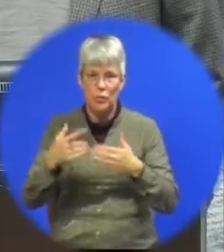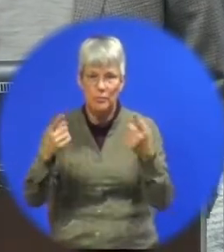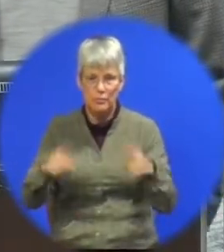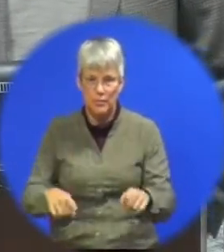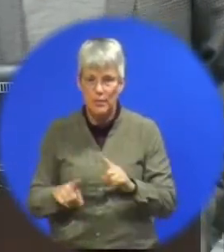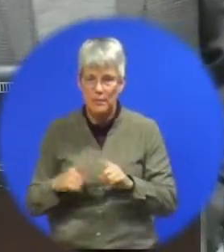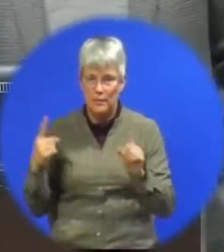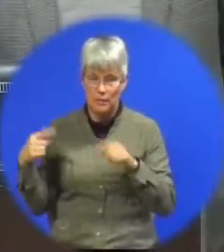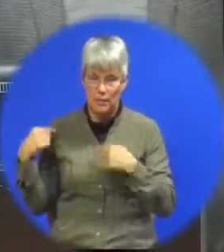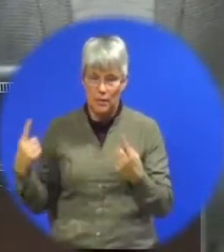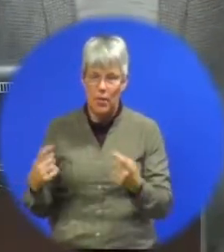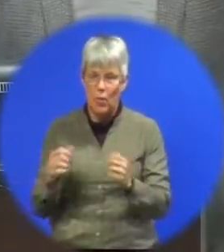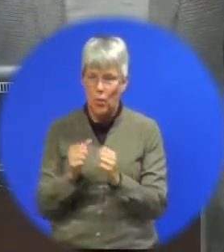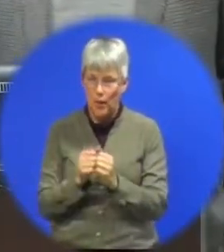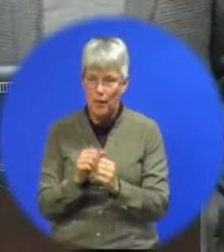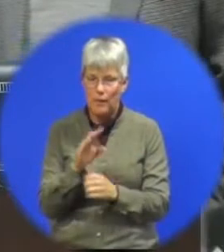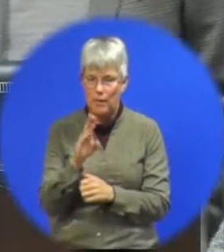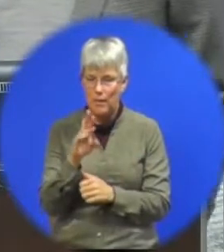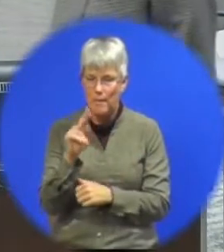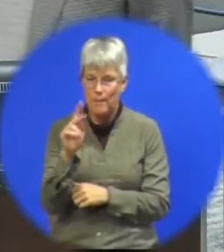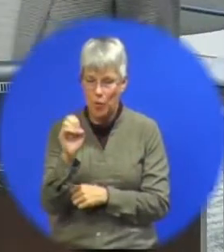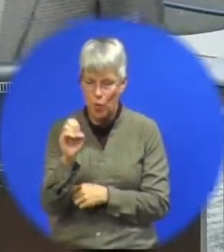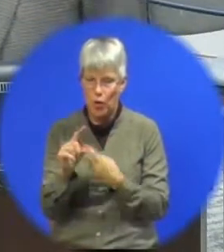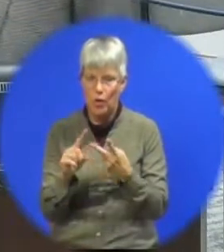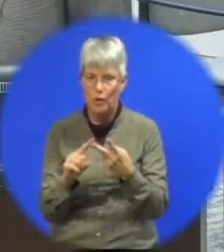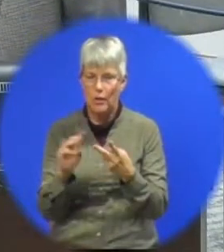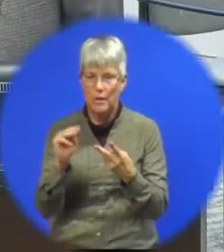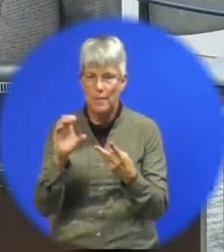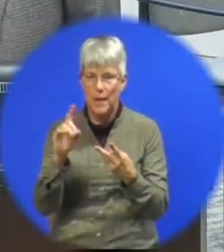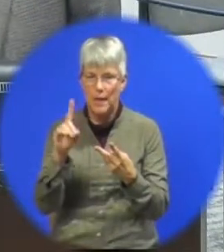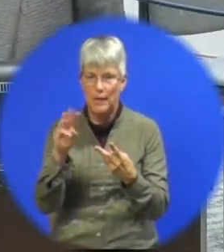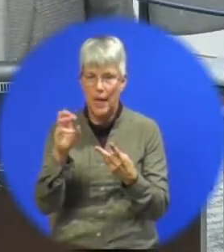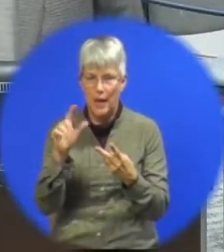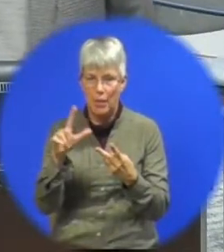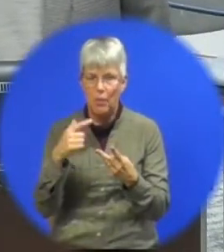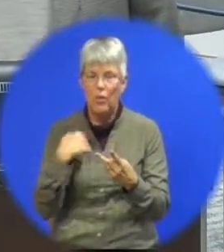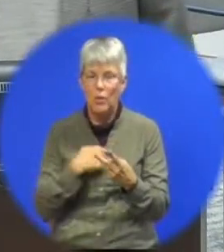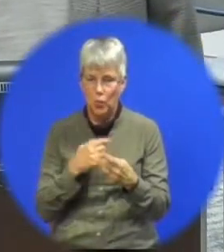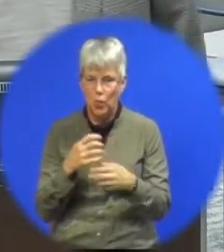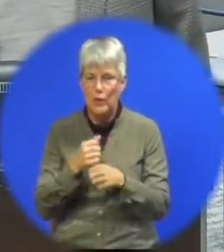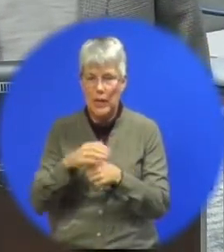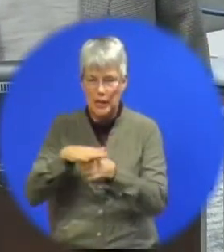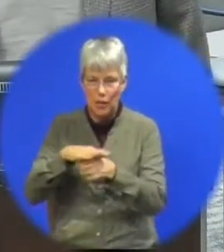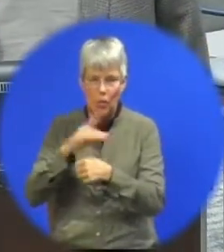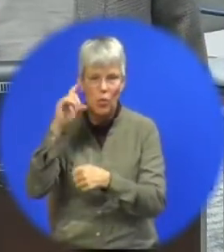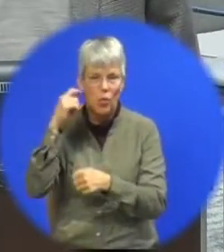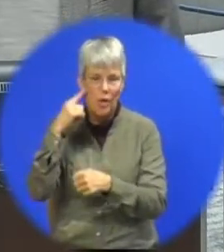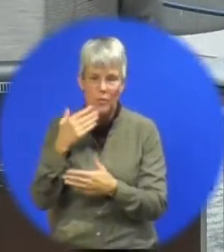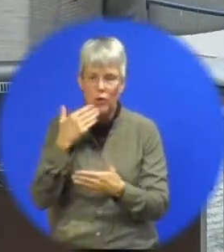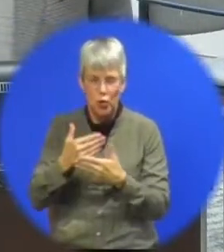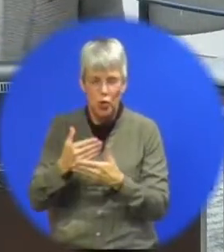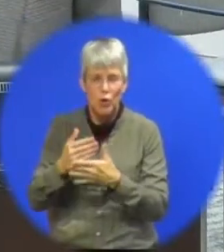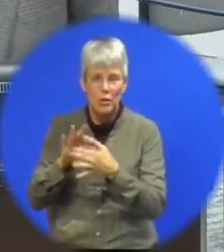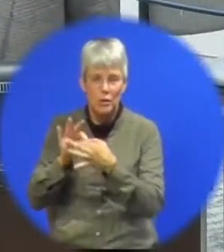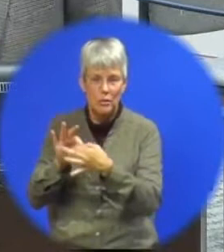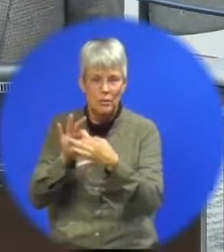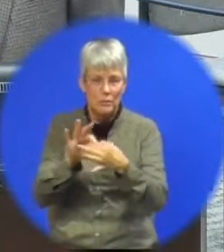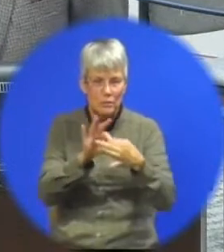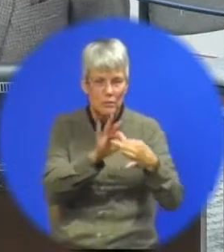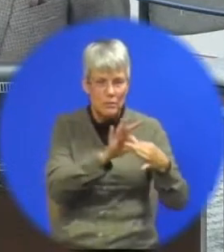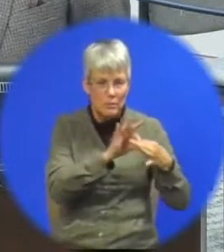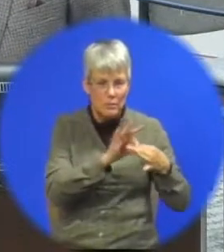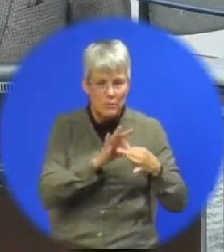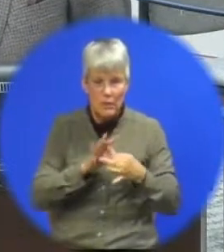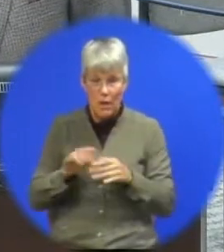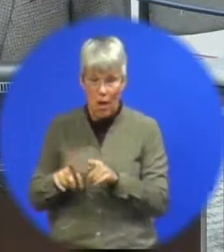far with Burke and McDowell, we're getting, the local governments, we're getting good cooperation from those, and quite frankly, that's